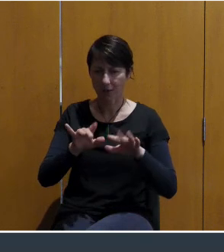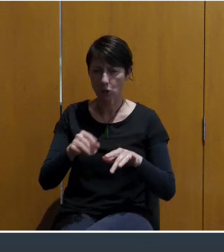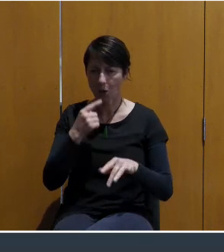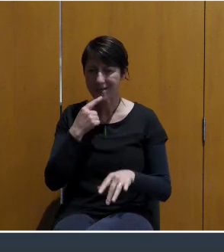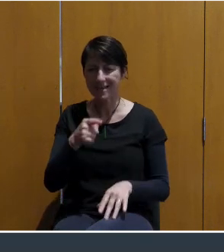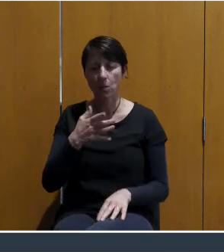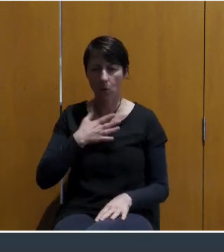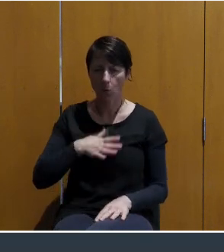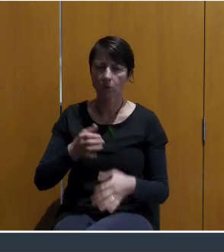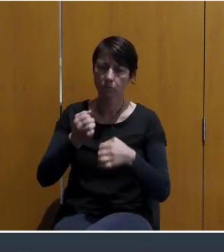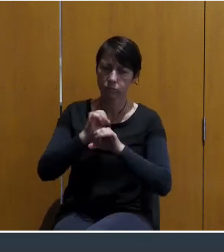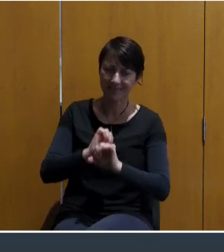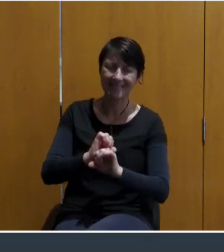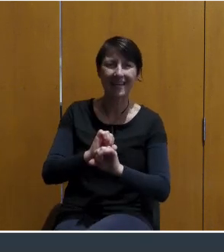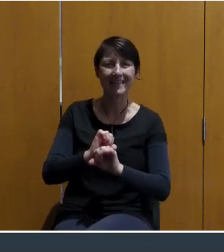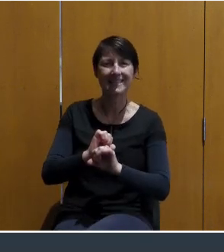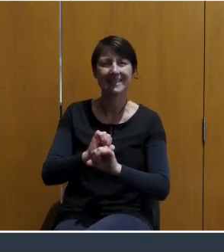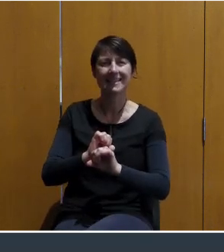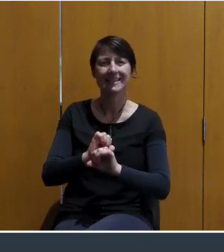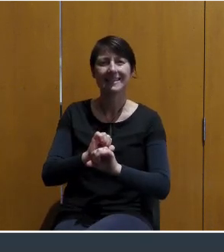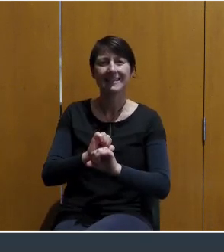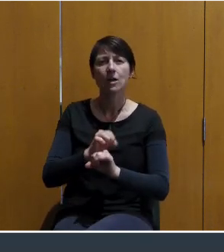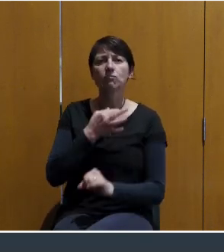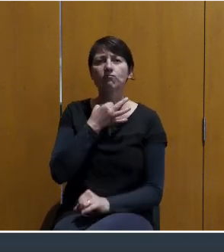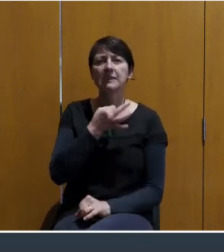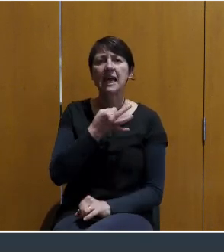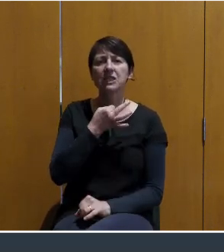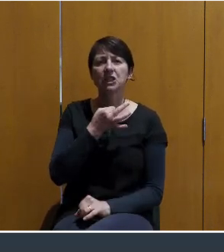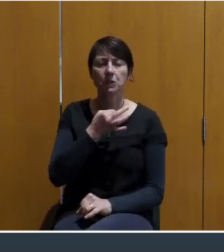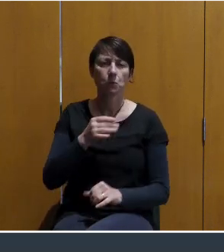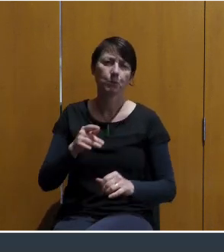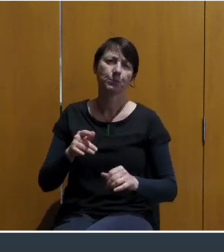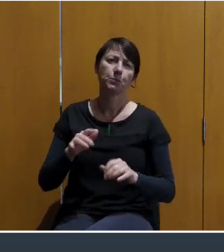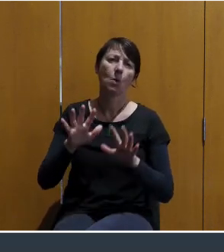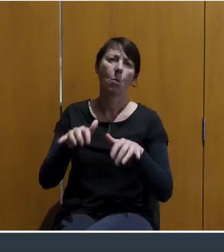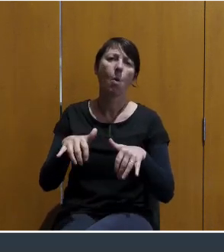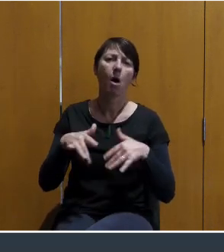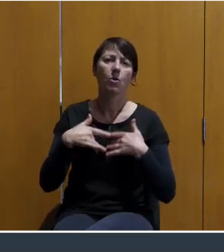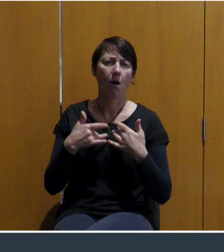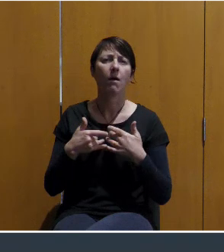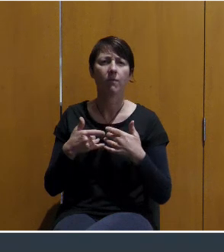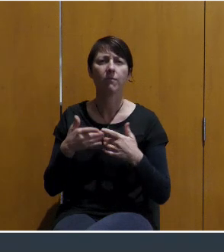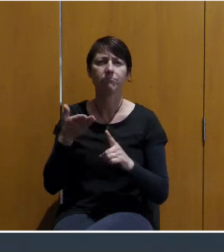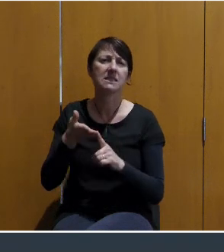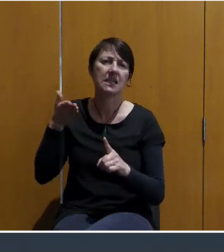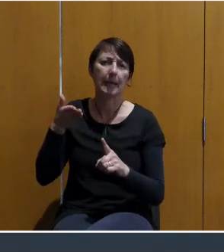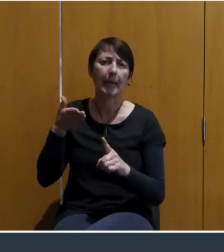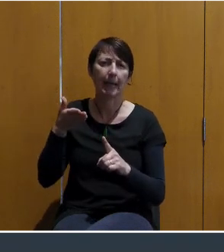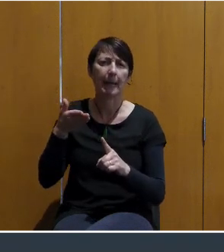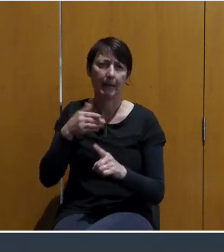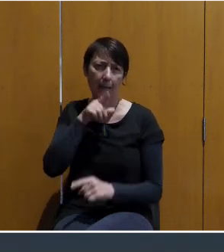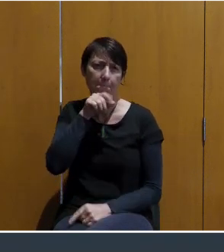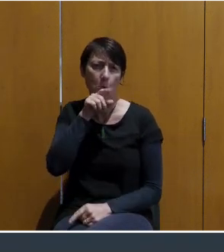wildlife, especially birds, the dotterels and the godwells and etc. All the ones that the submitter have mentioned